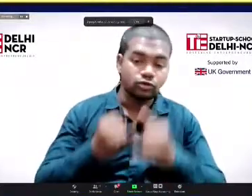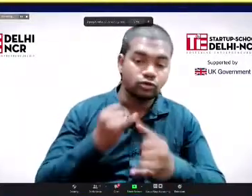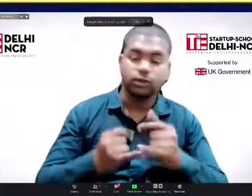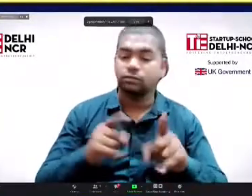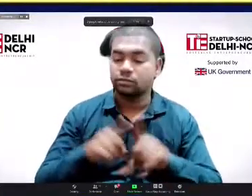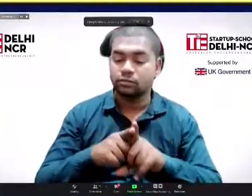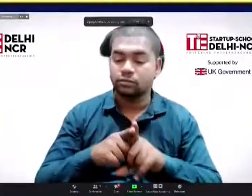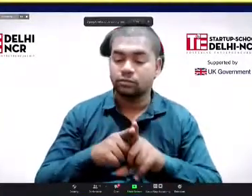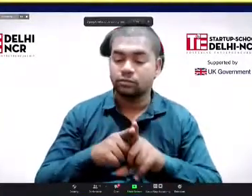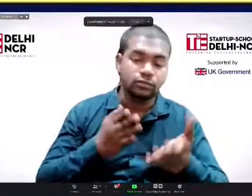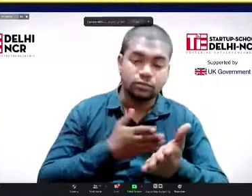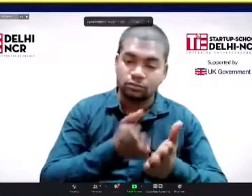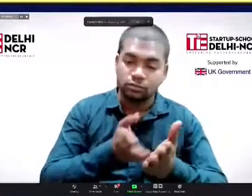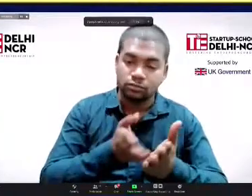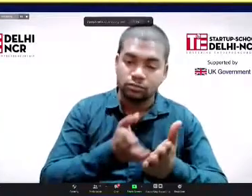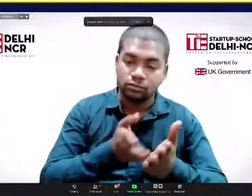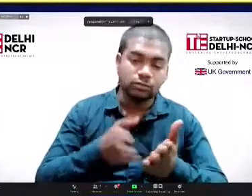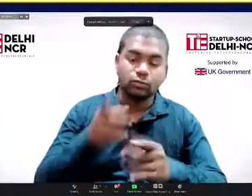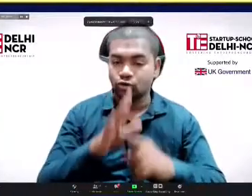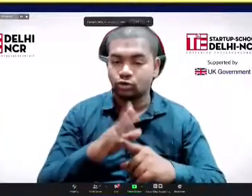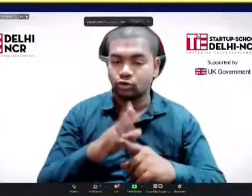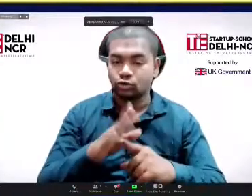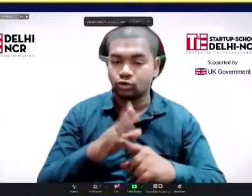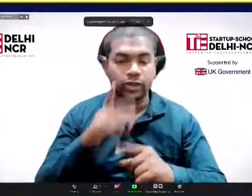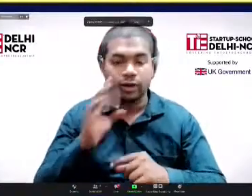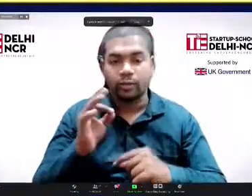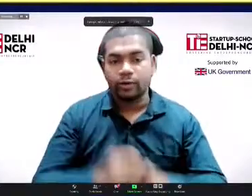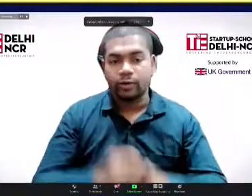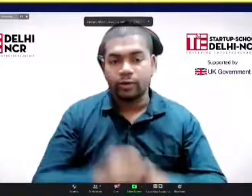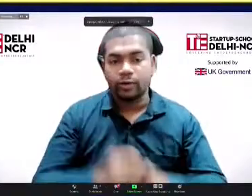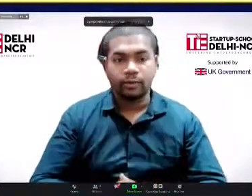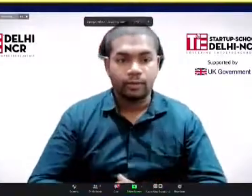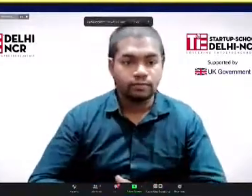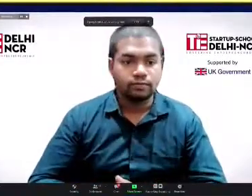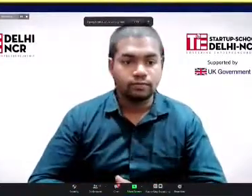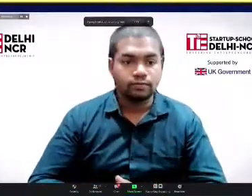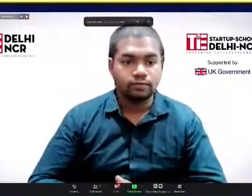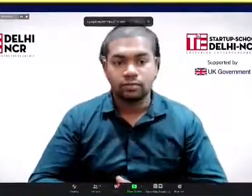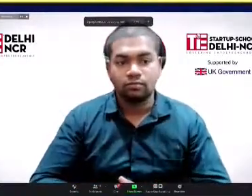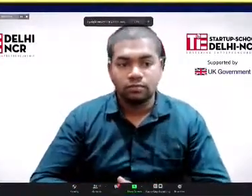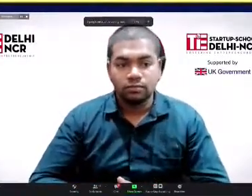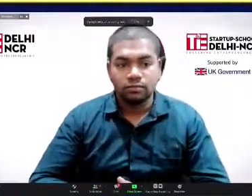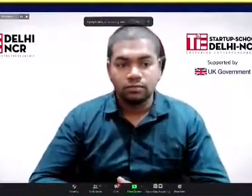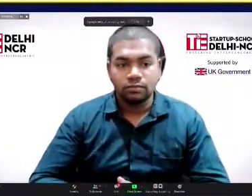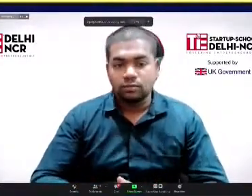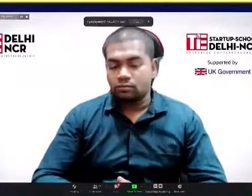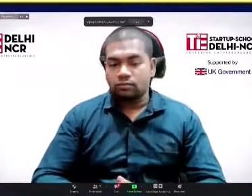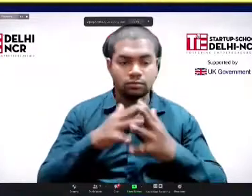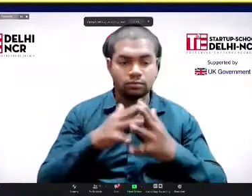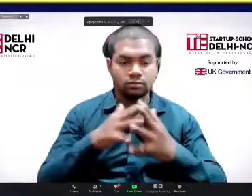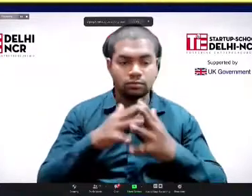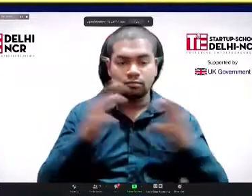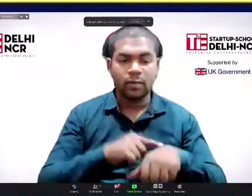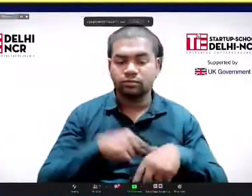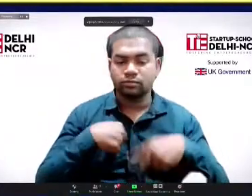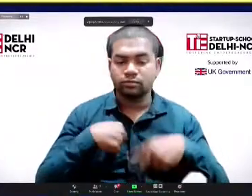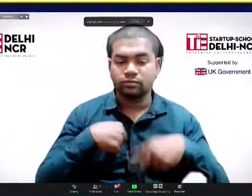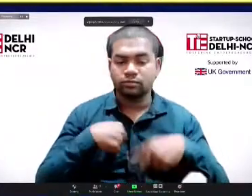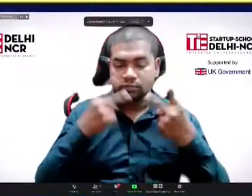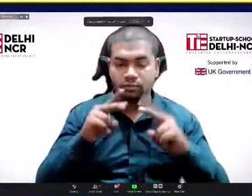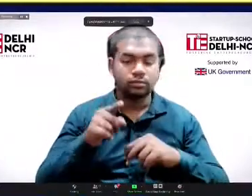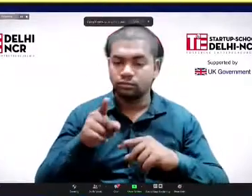So part of the strategy is sharply defining that narrative. You can't a lot of the times I've seen, and it's like sometimes really